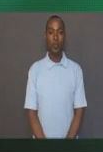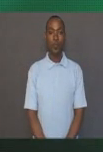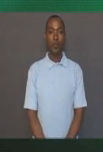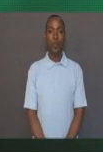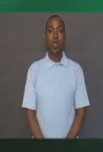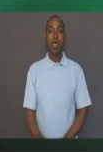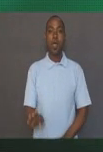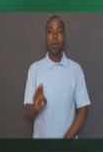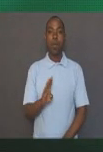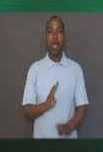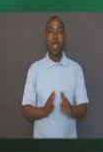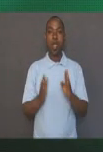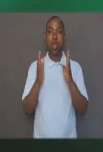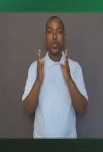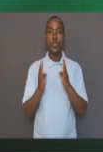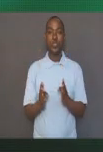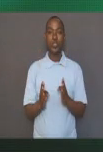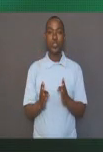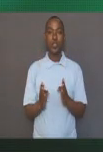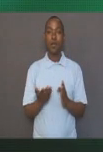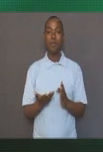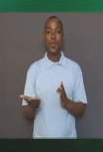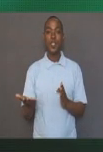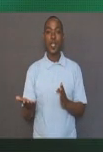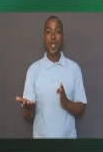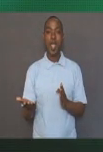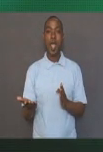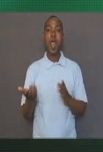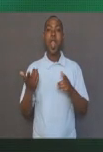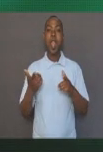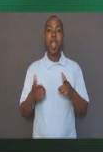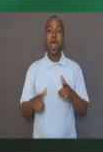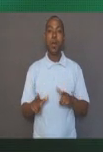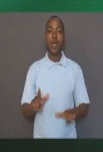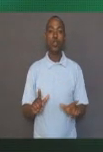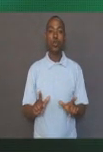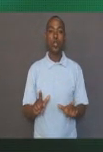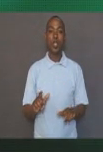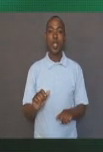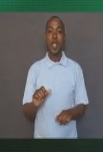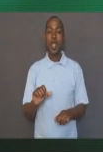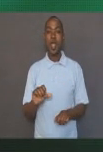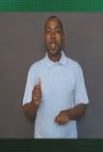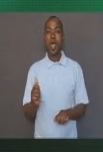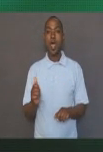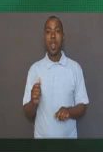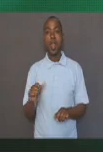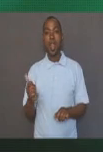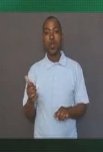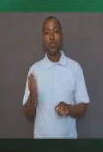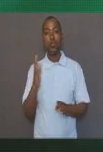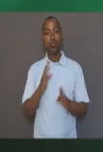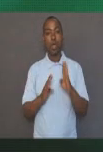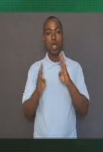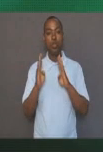A biologist needs equipment, laboratories, and other biologists to